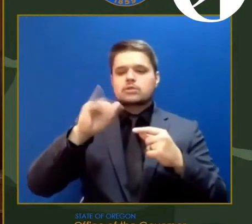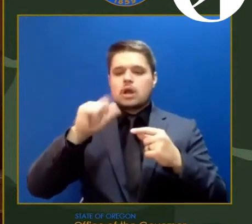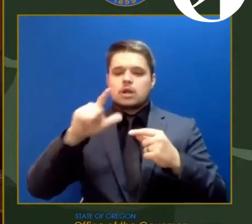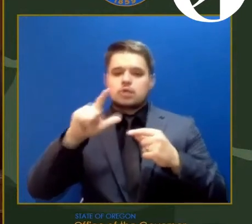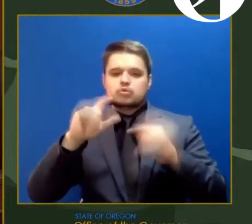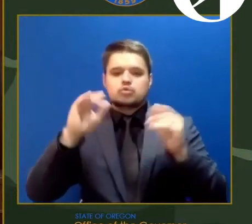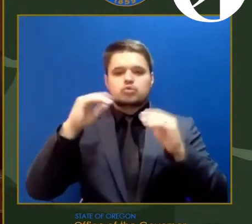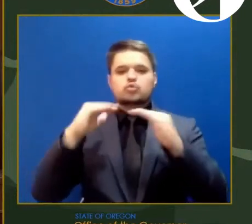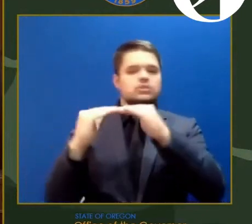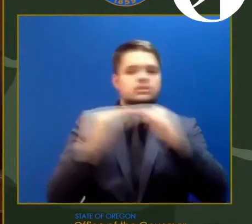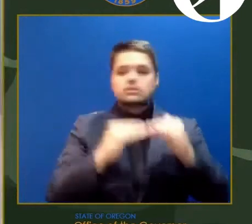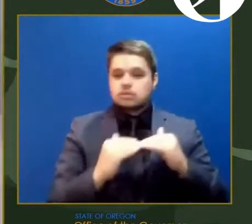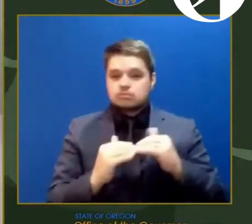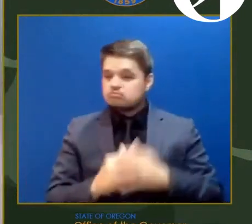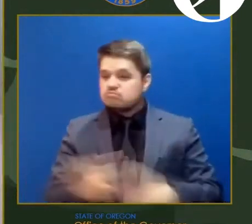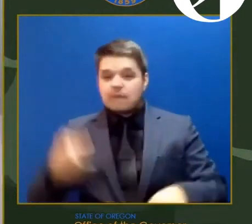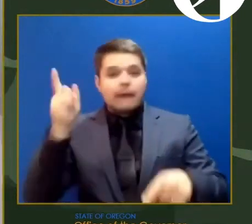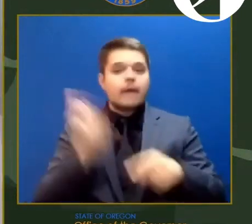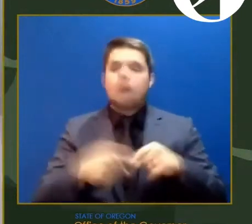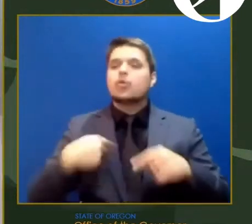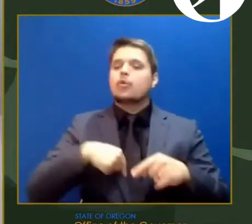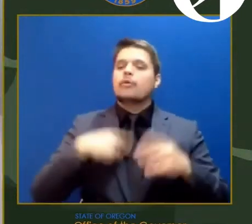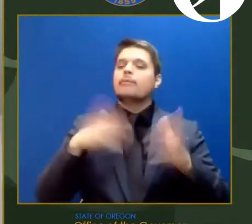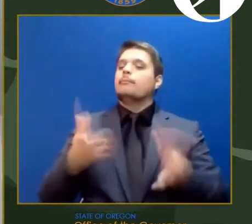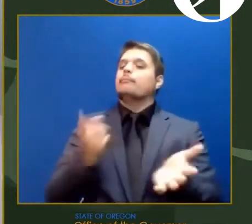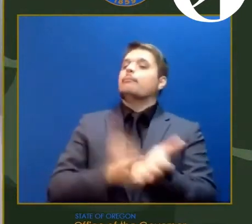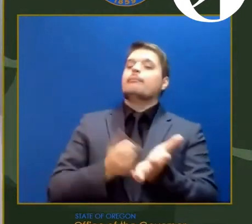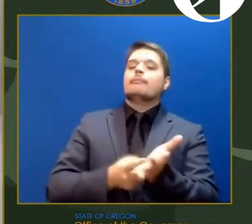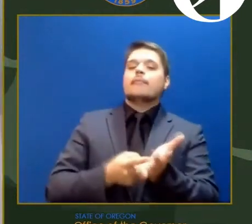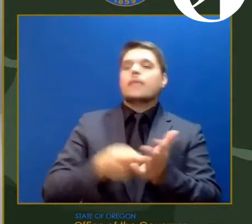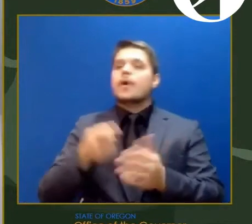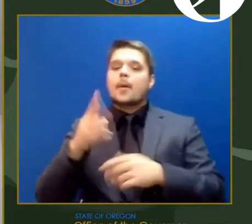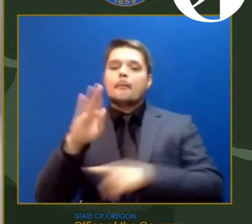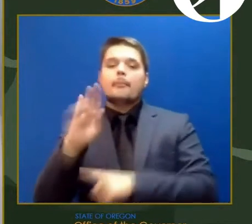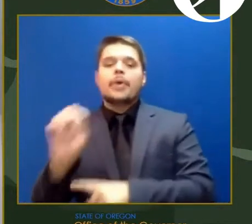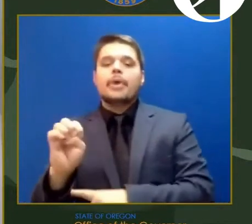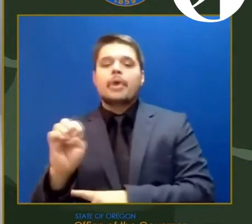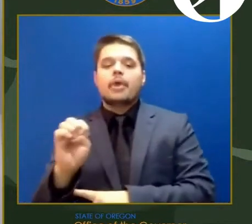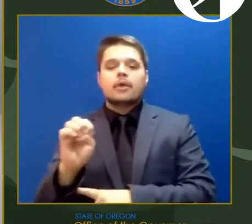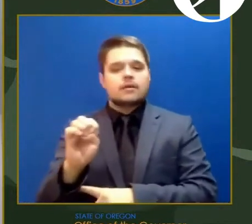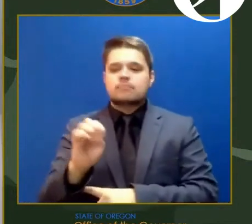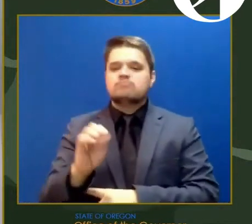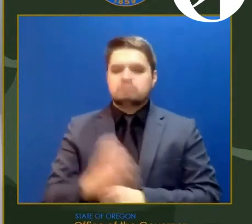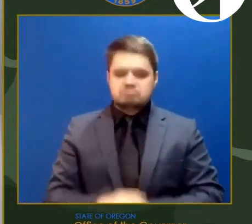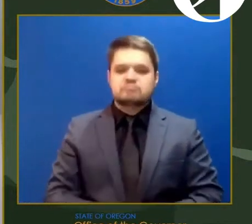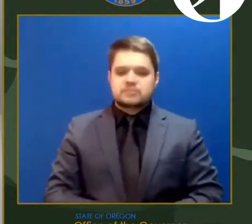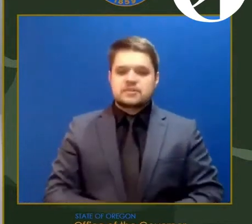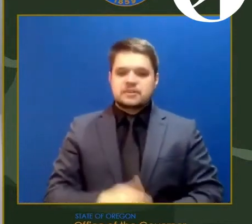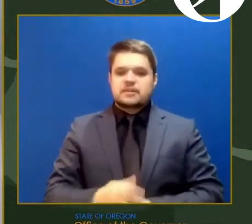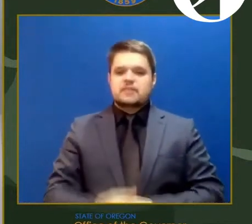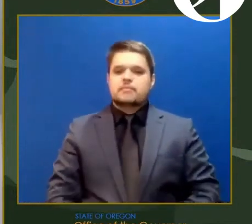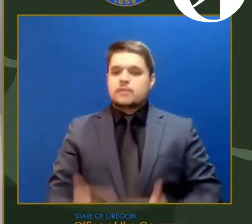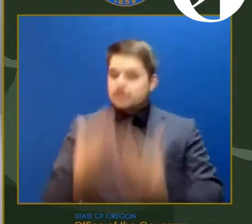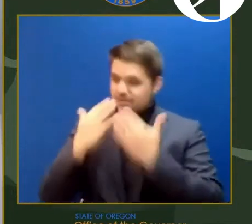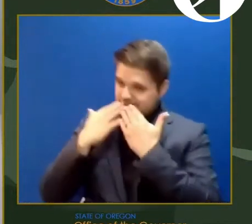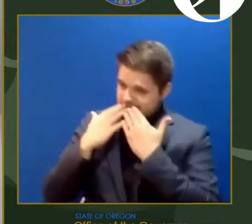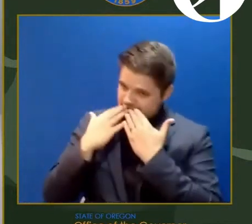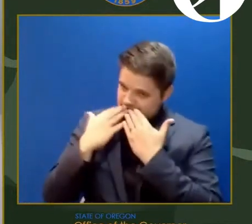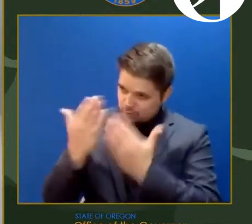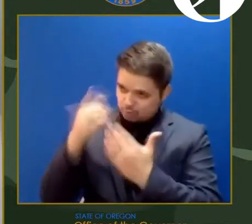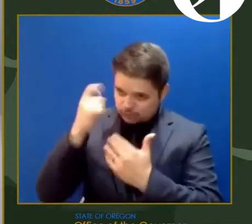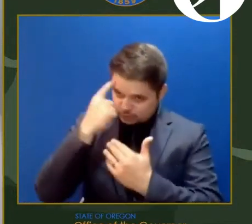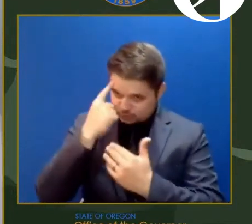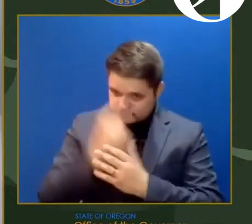it, you have to be about it. Thank you. Thank you for asking that question. I mean, I think that for me, it